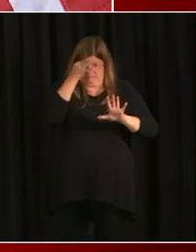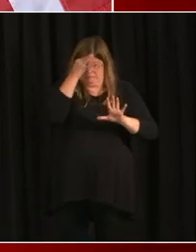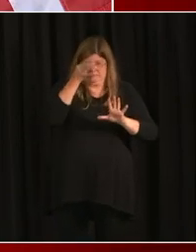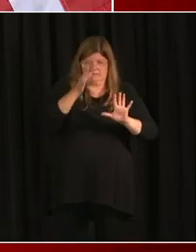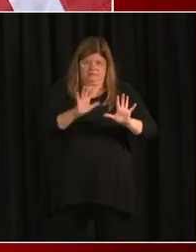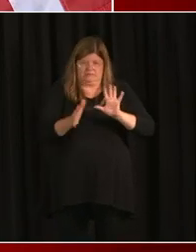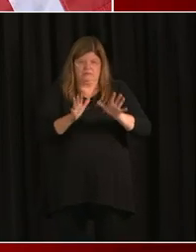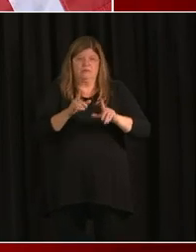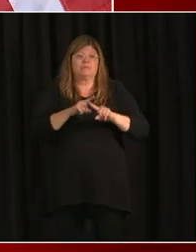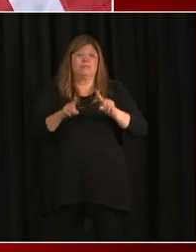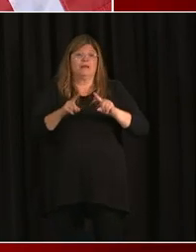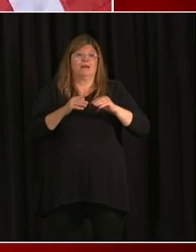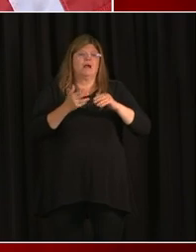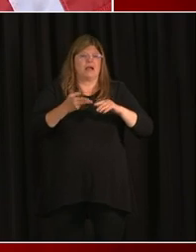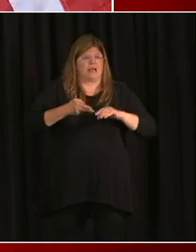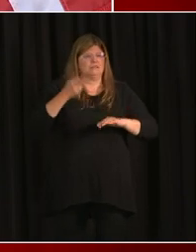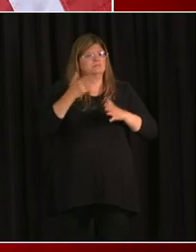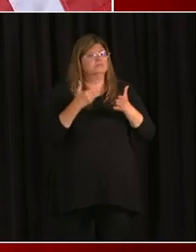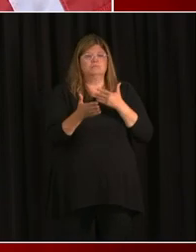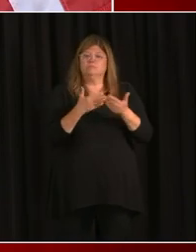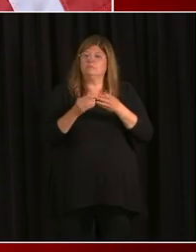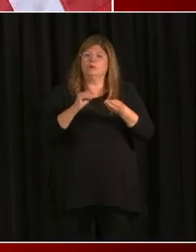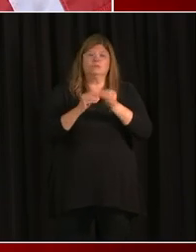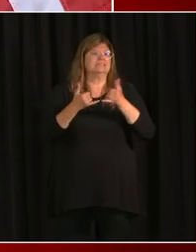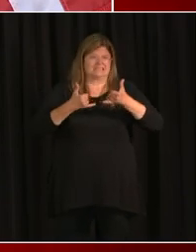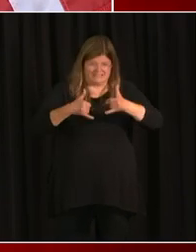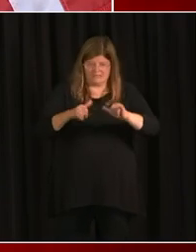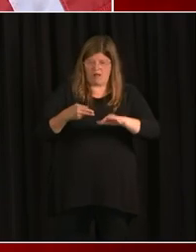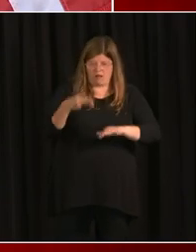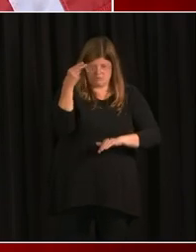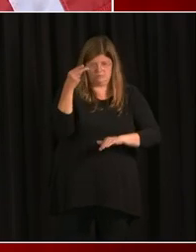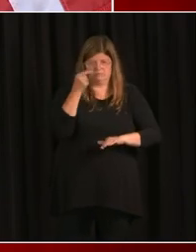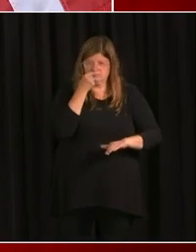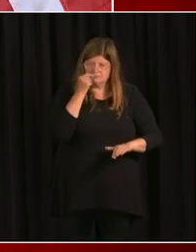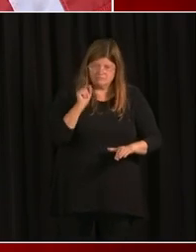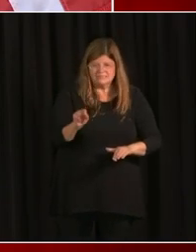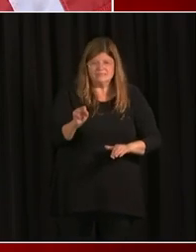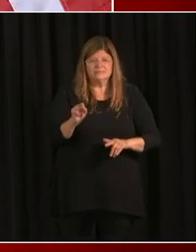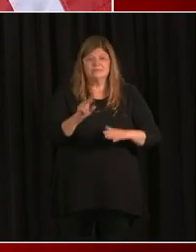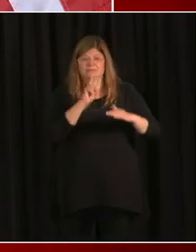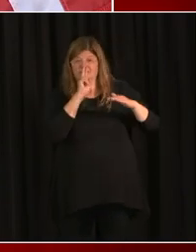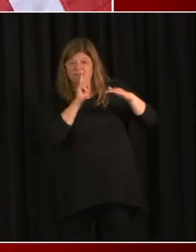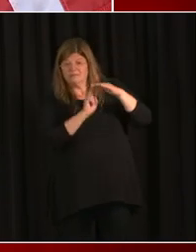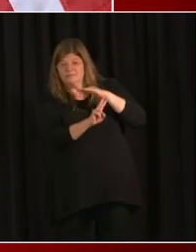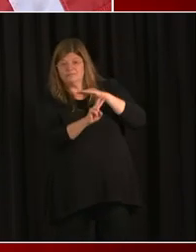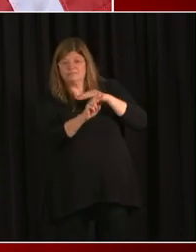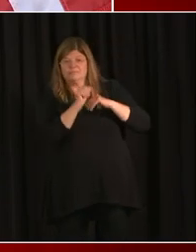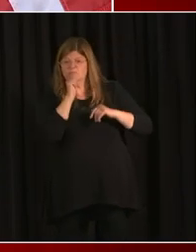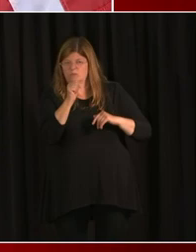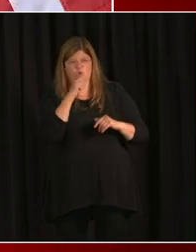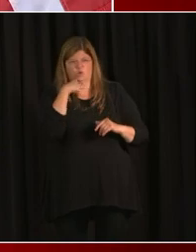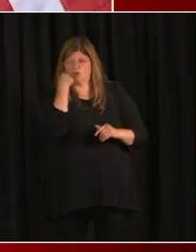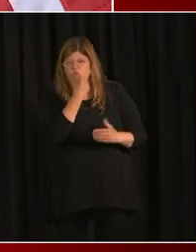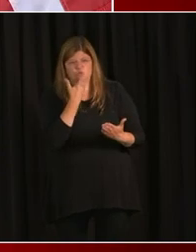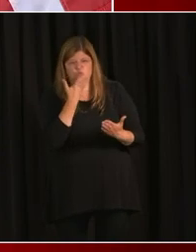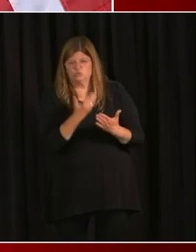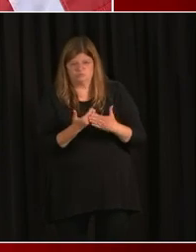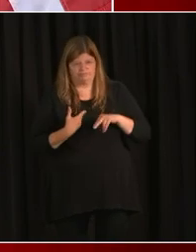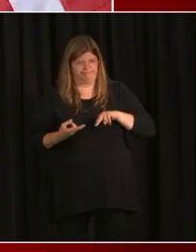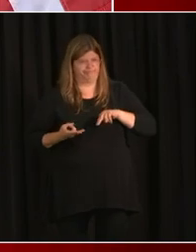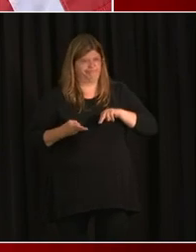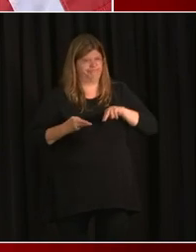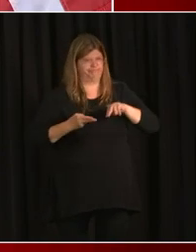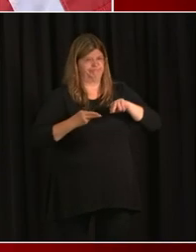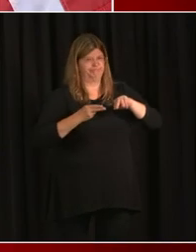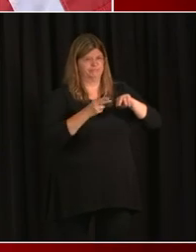high. And we have an increase over last year. The trajectory doesn't look good, and we have an increase in the numbers